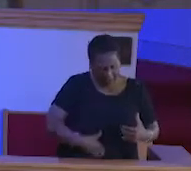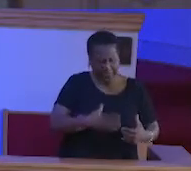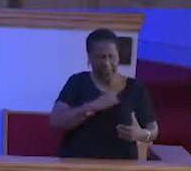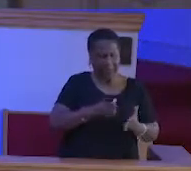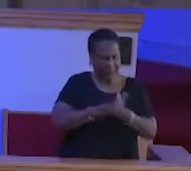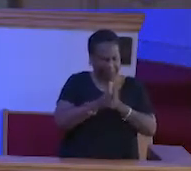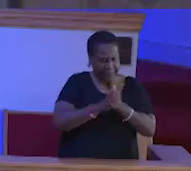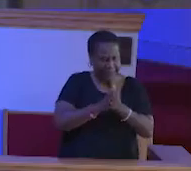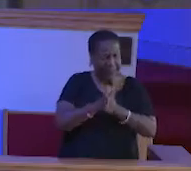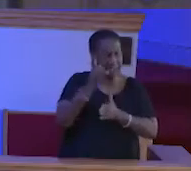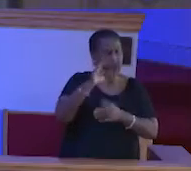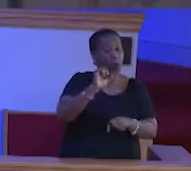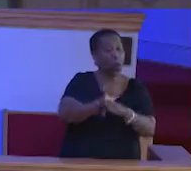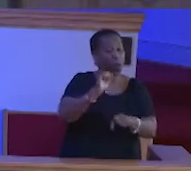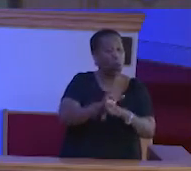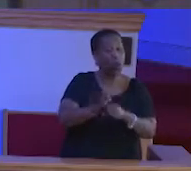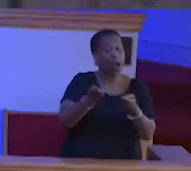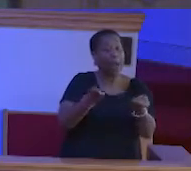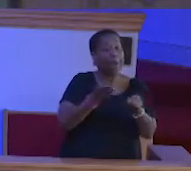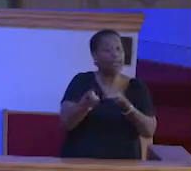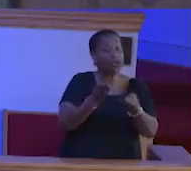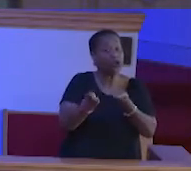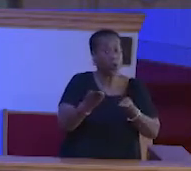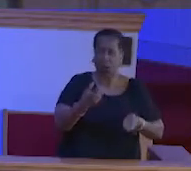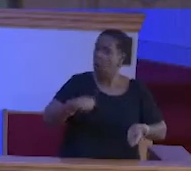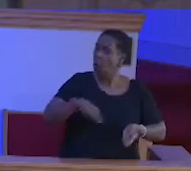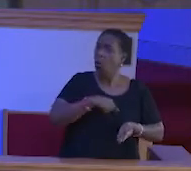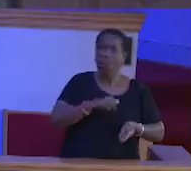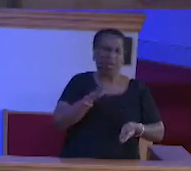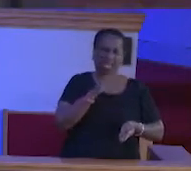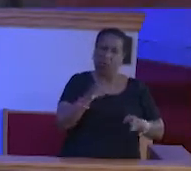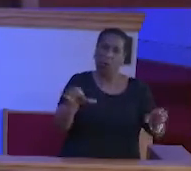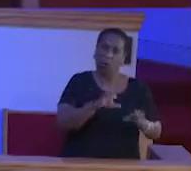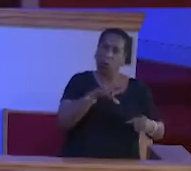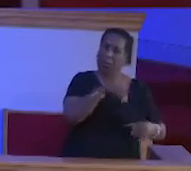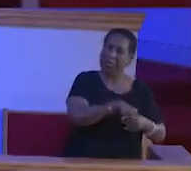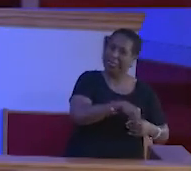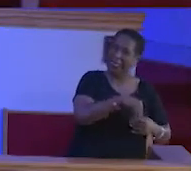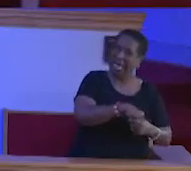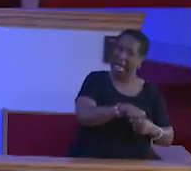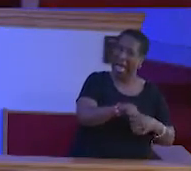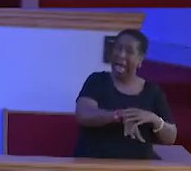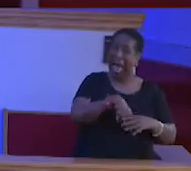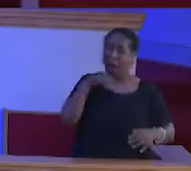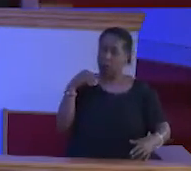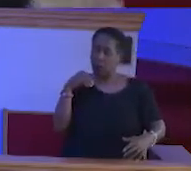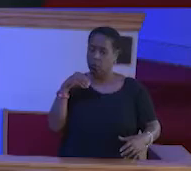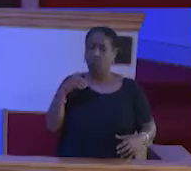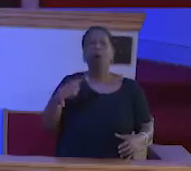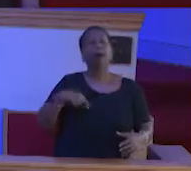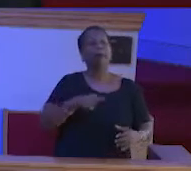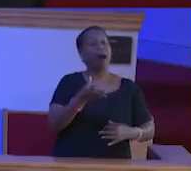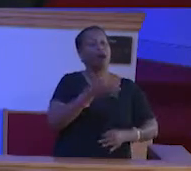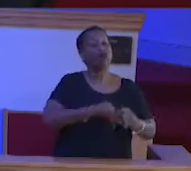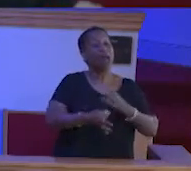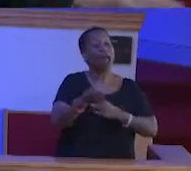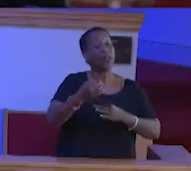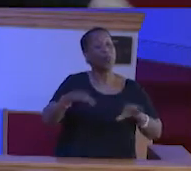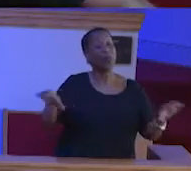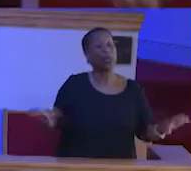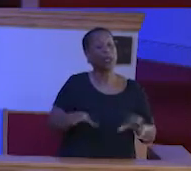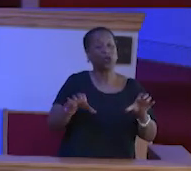zeal for the work of ministry, that we don't do it inside out, but rather we do